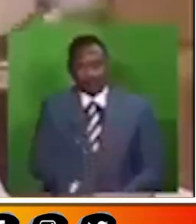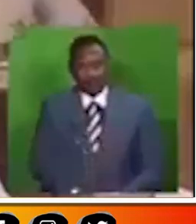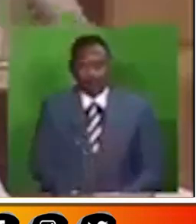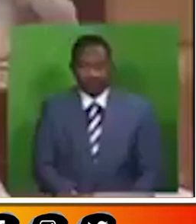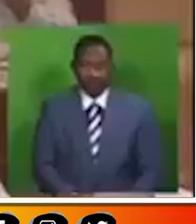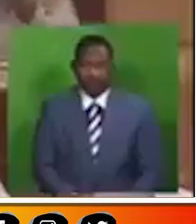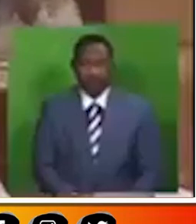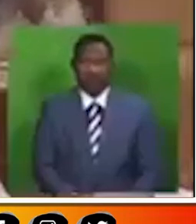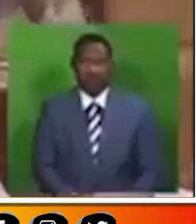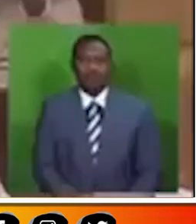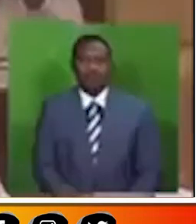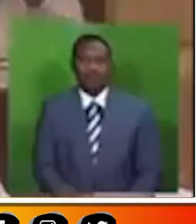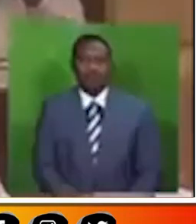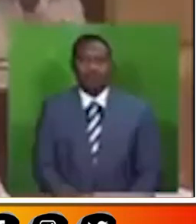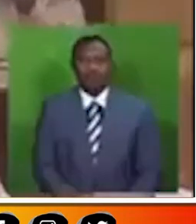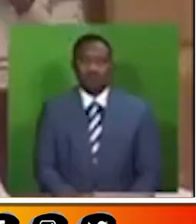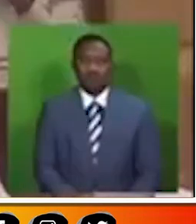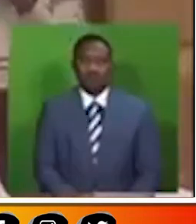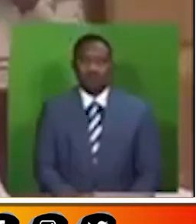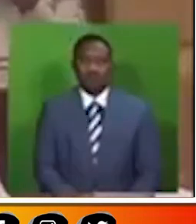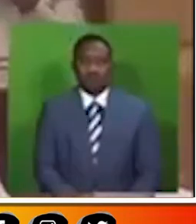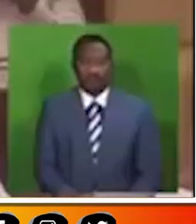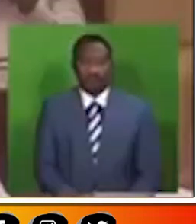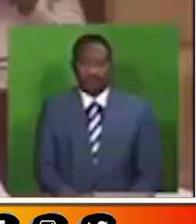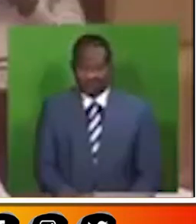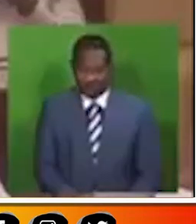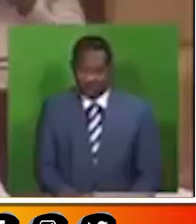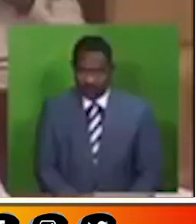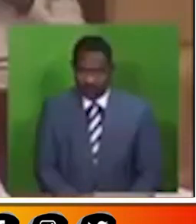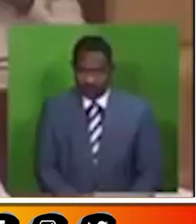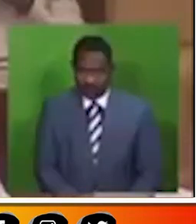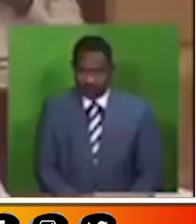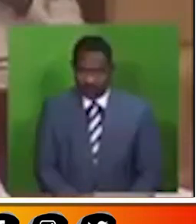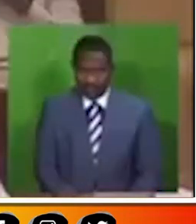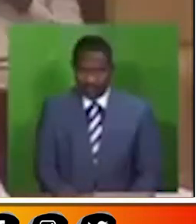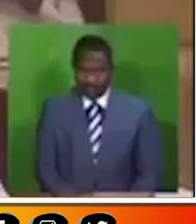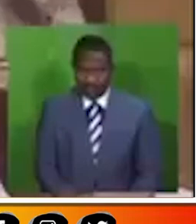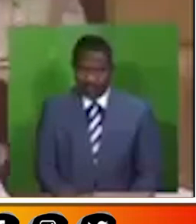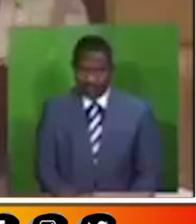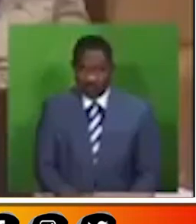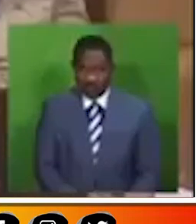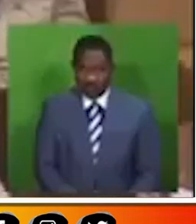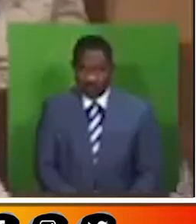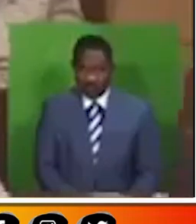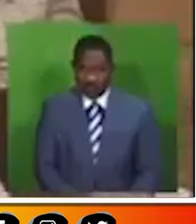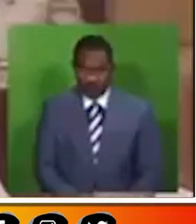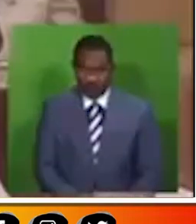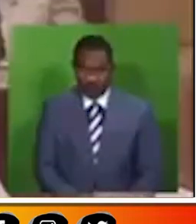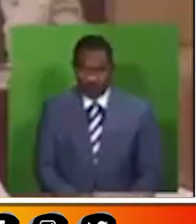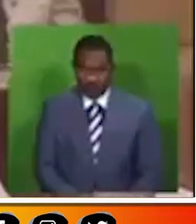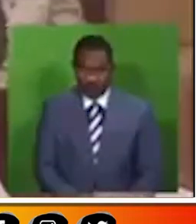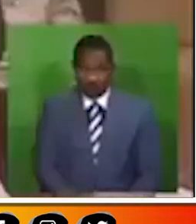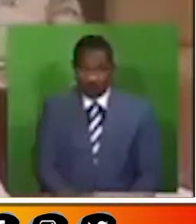Please withdraw. Okay, so Mr. Speaker, with your direction, you say I should withdraw the letter. So I'll withdraw the Sewa Gonis, and then in